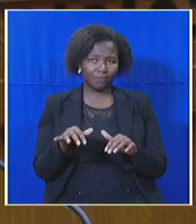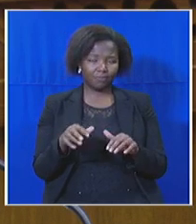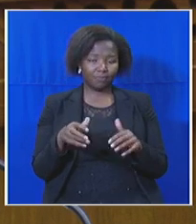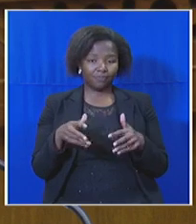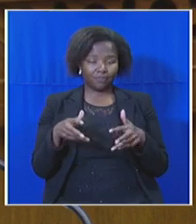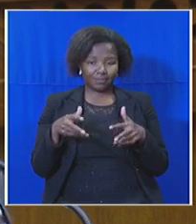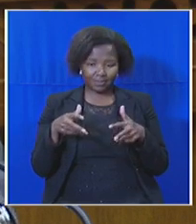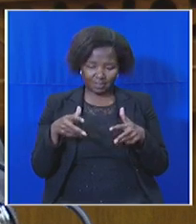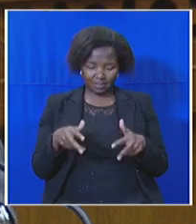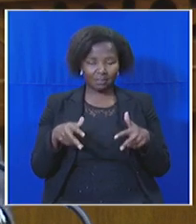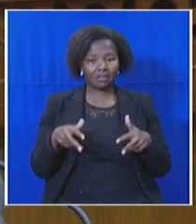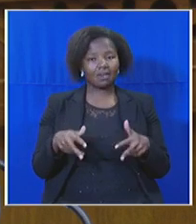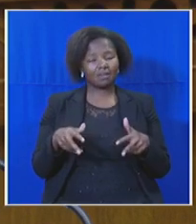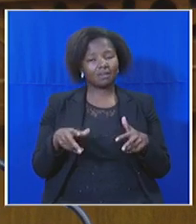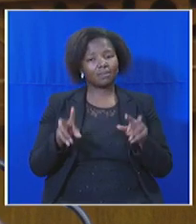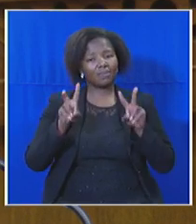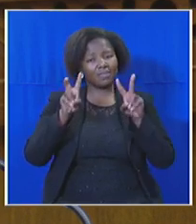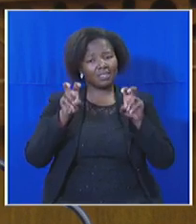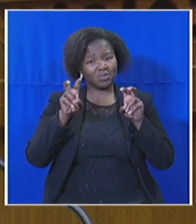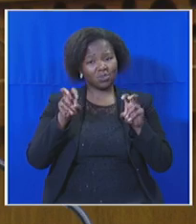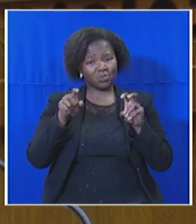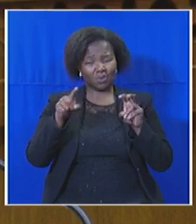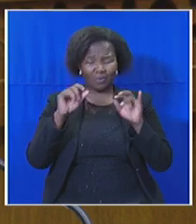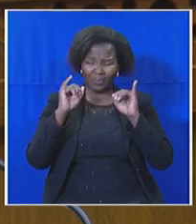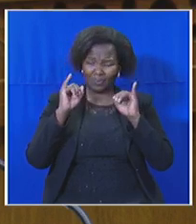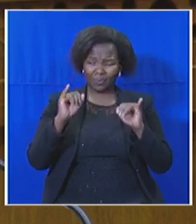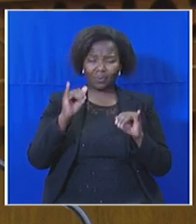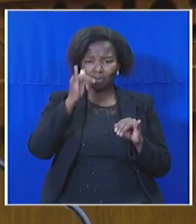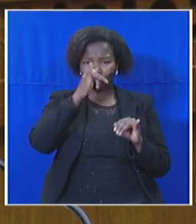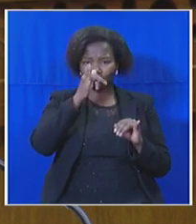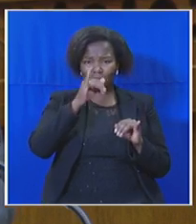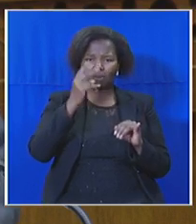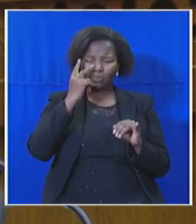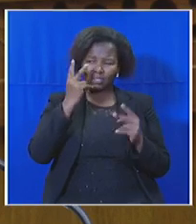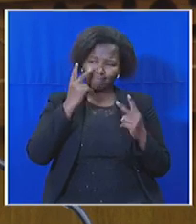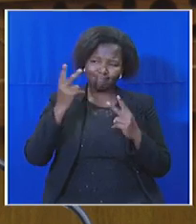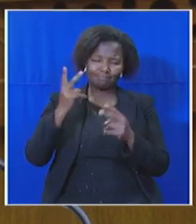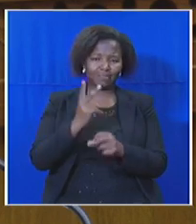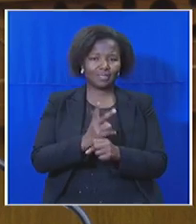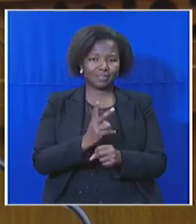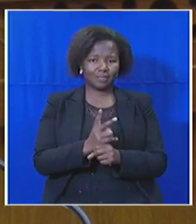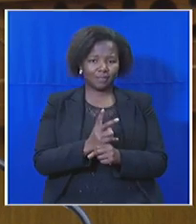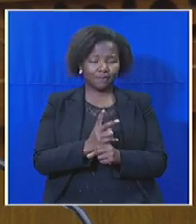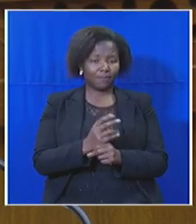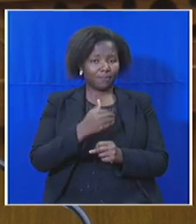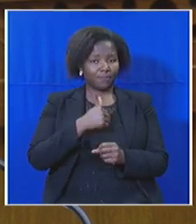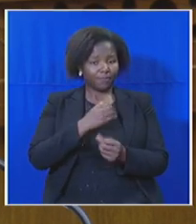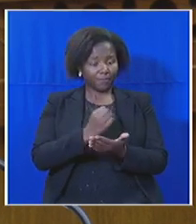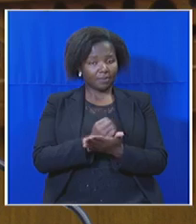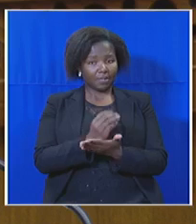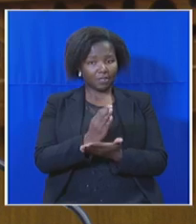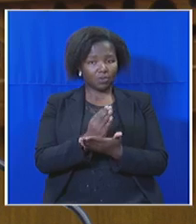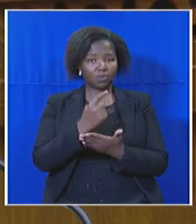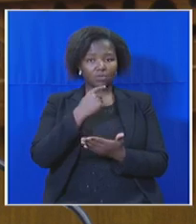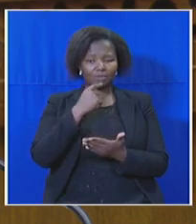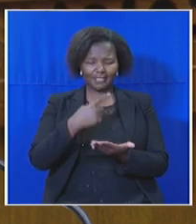violent nature of crime in our society needs to be revisited. We have to ensure that there is serious and vibrant